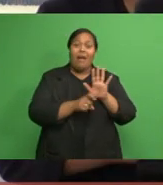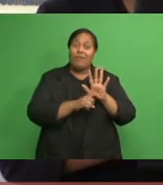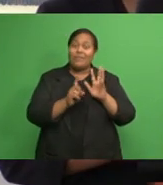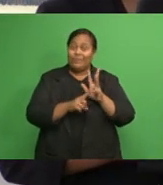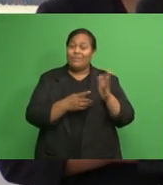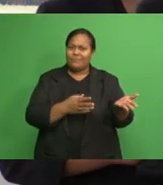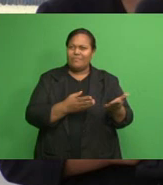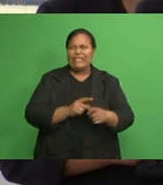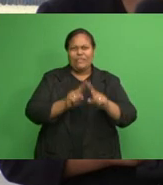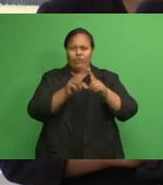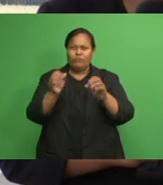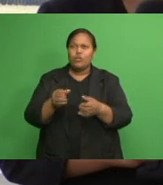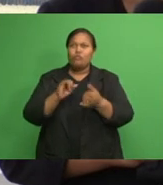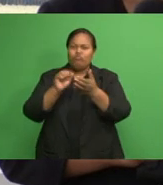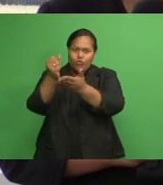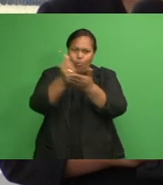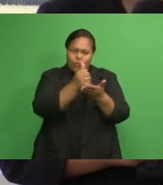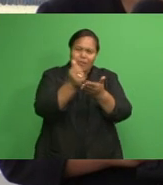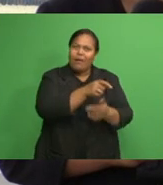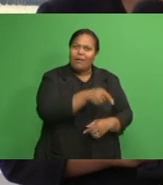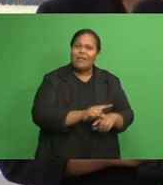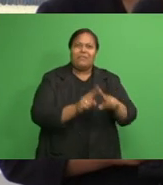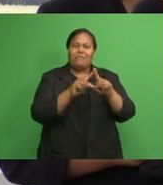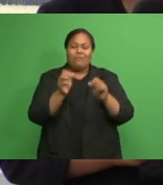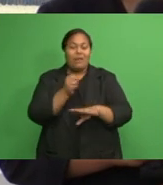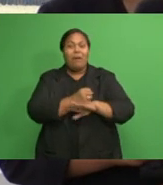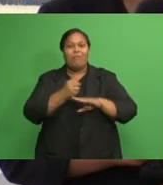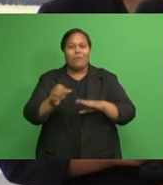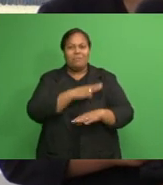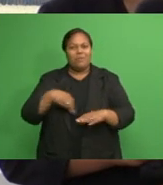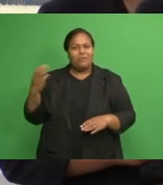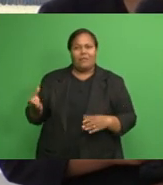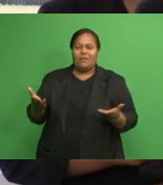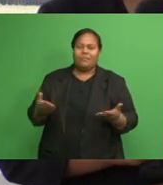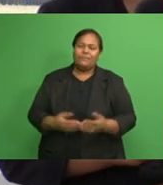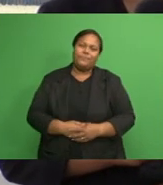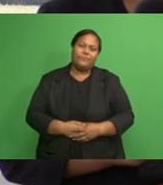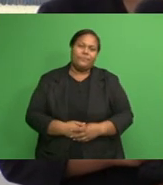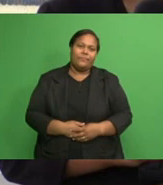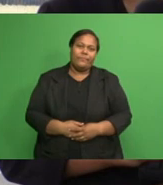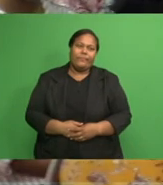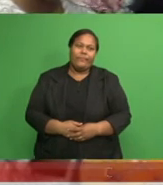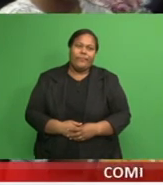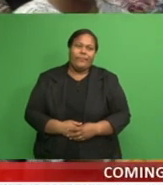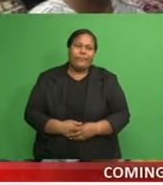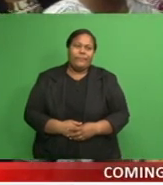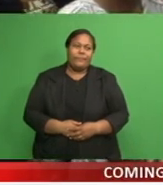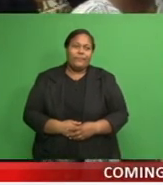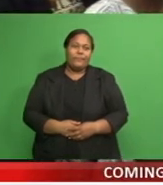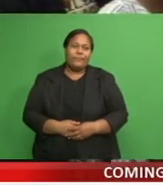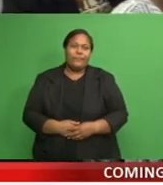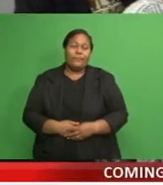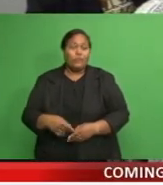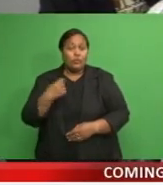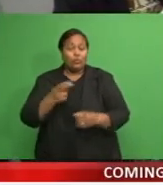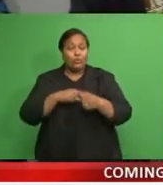sponsors, affiliated unions, and various government ministers. Talima Terkula, FBC News. Up